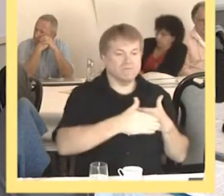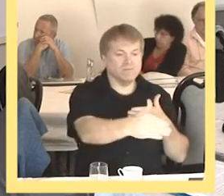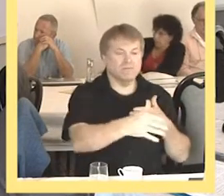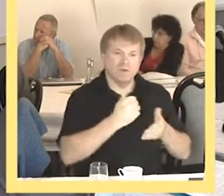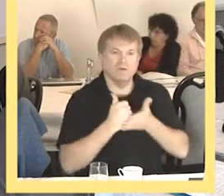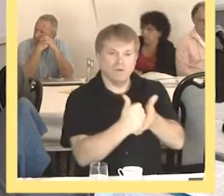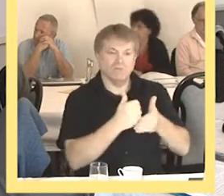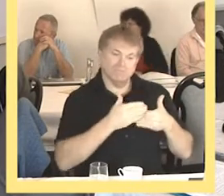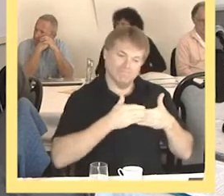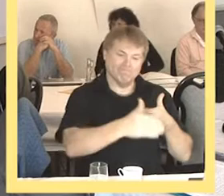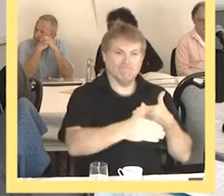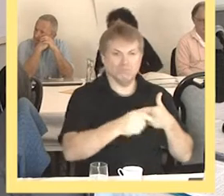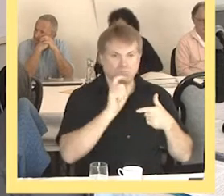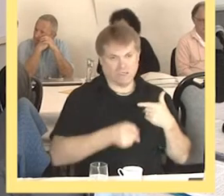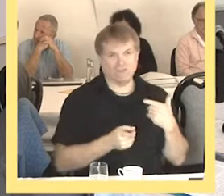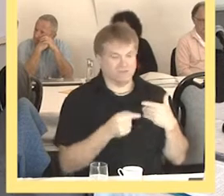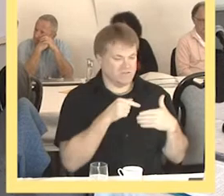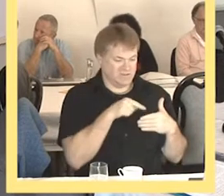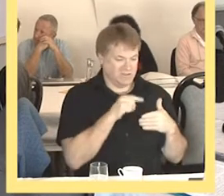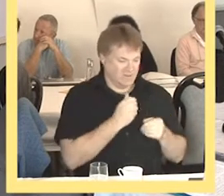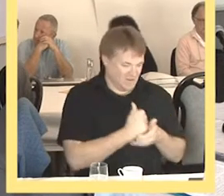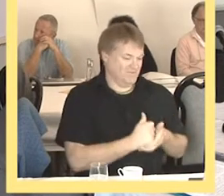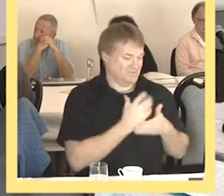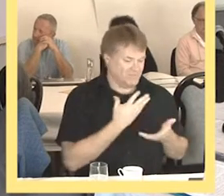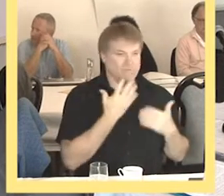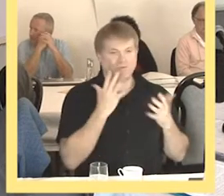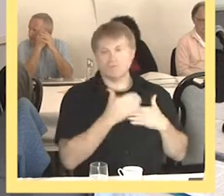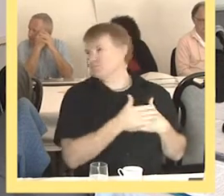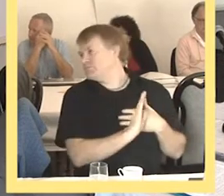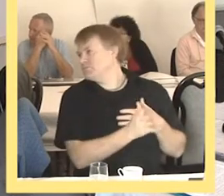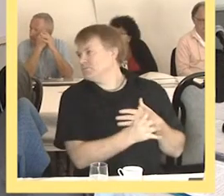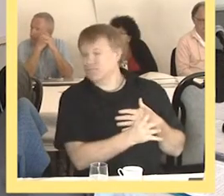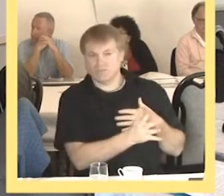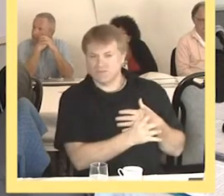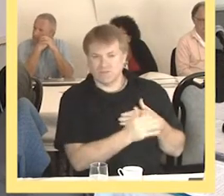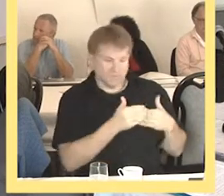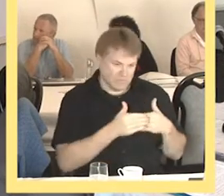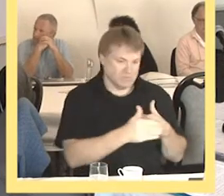or used in many other countries, and I think that the group should discuss this.